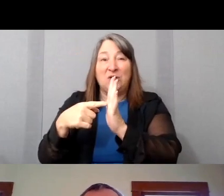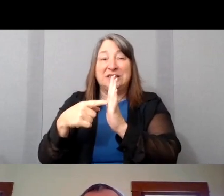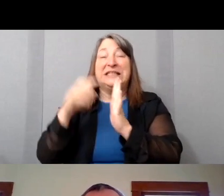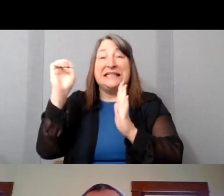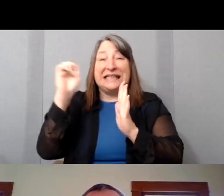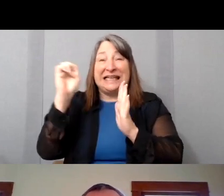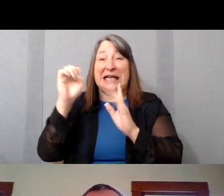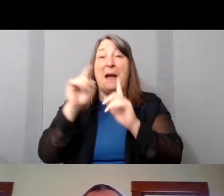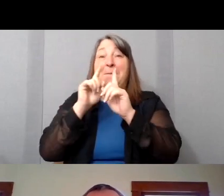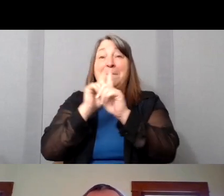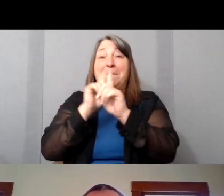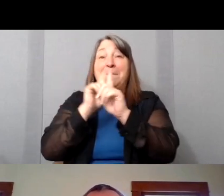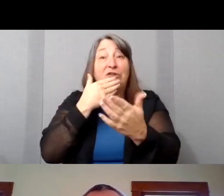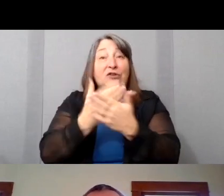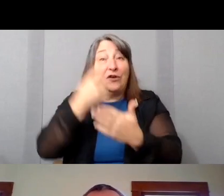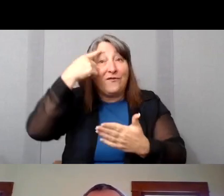around things like